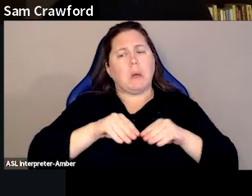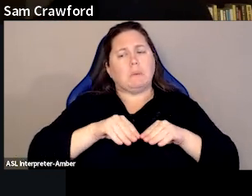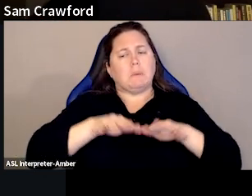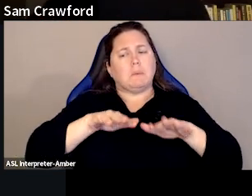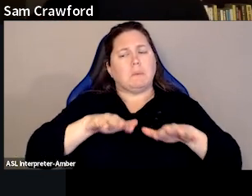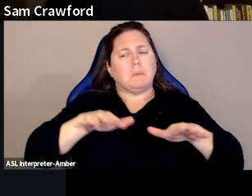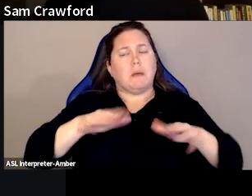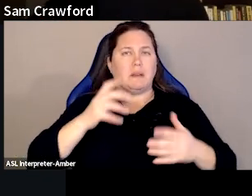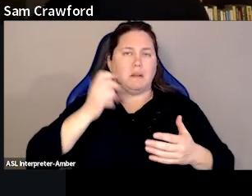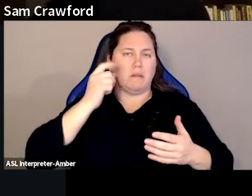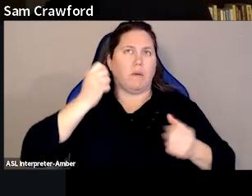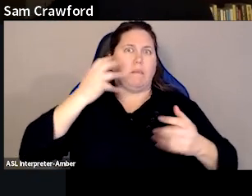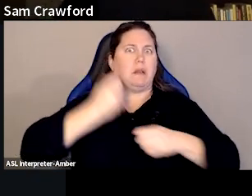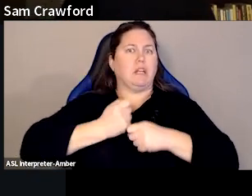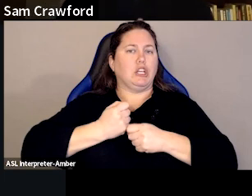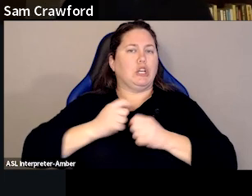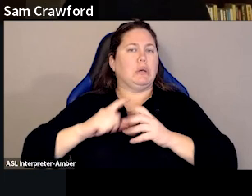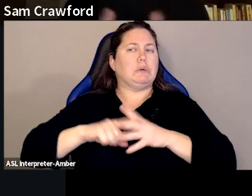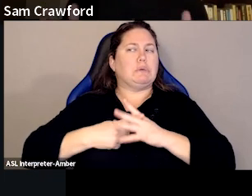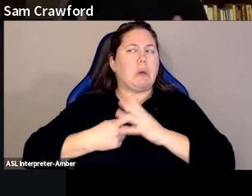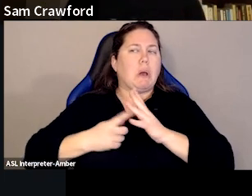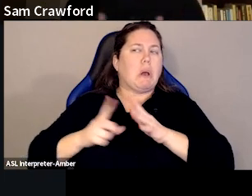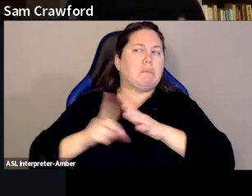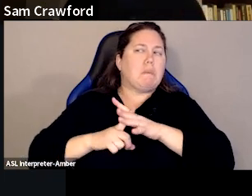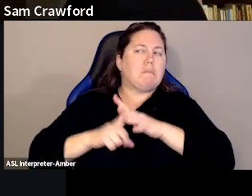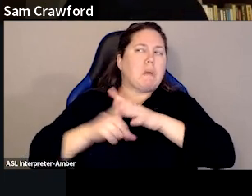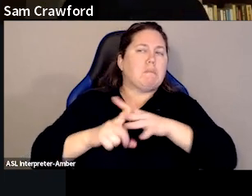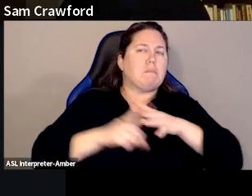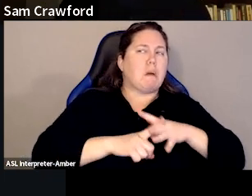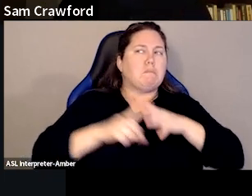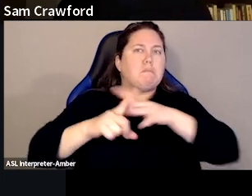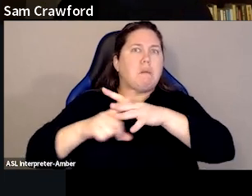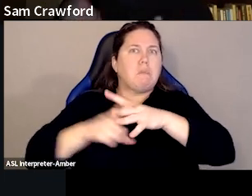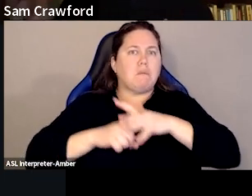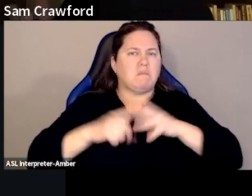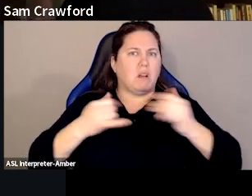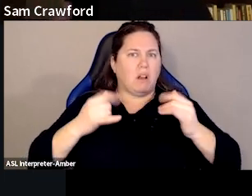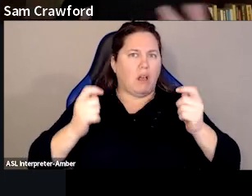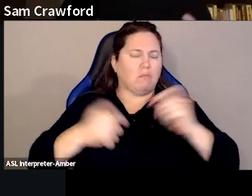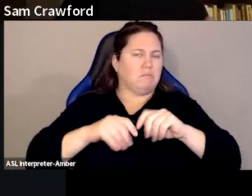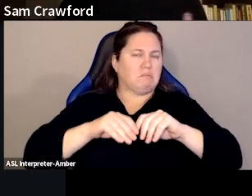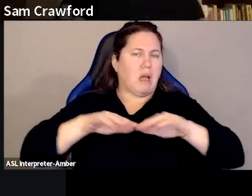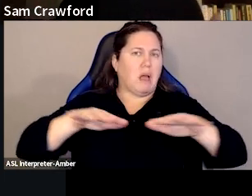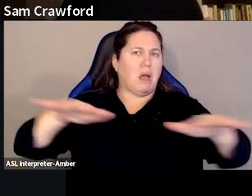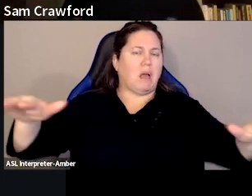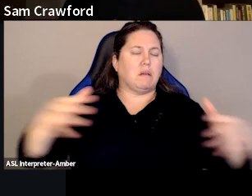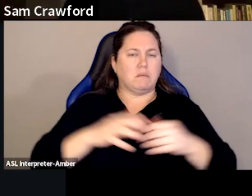now. And we're in the age of web tool democratization. Webflow, Wix, Squarespace,